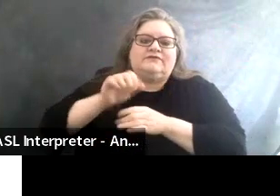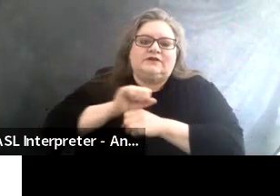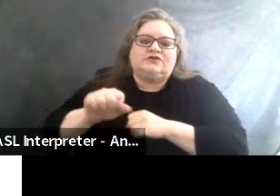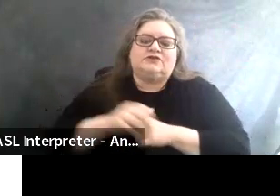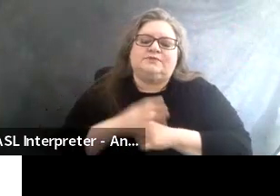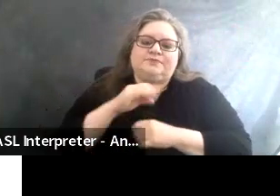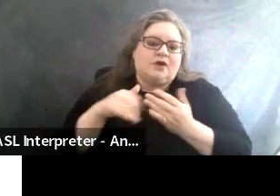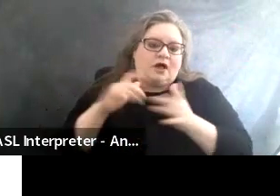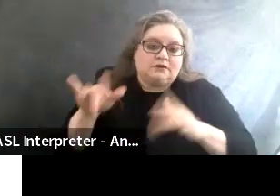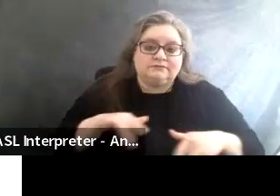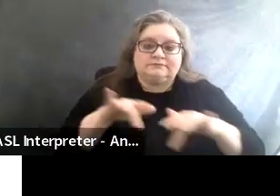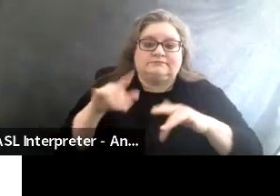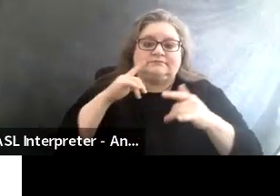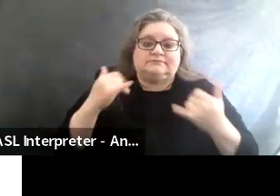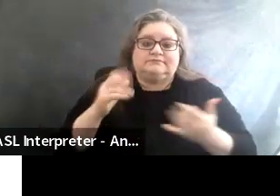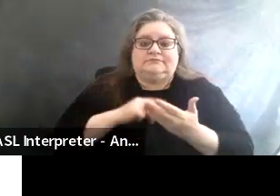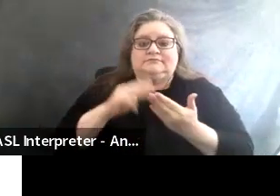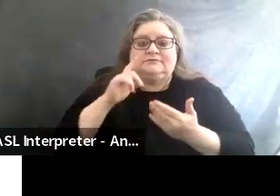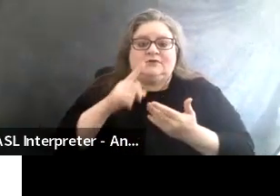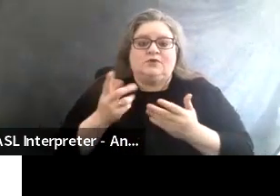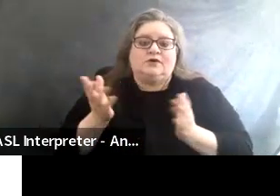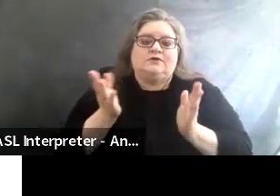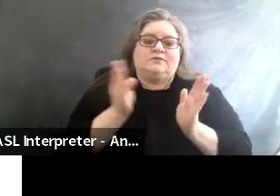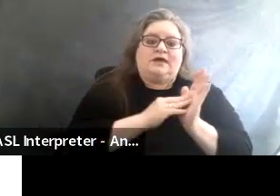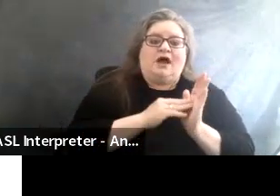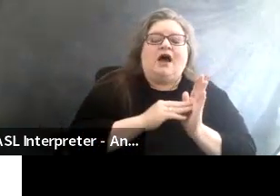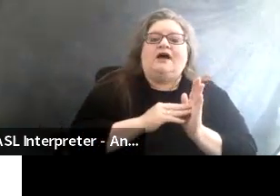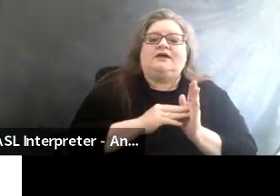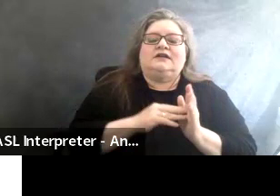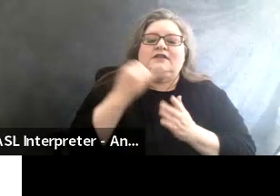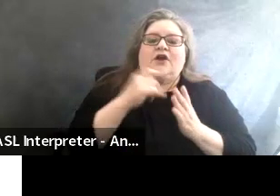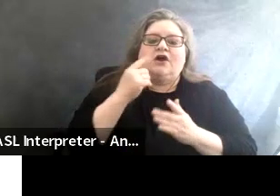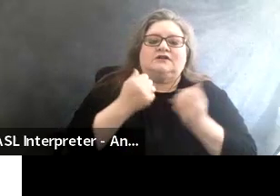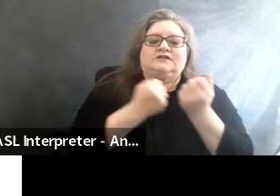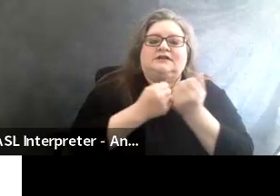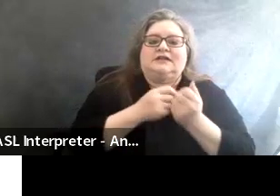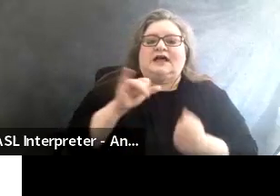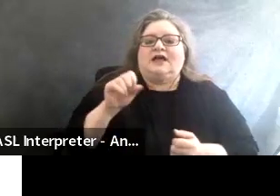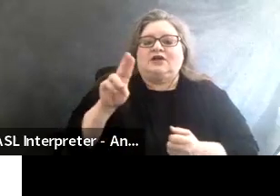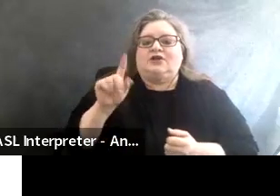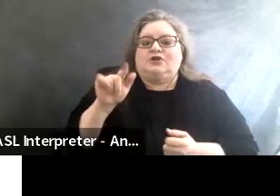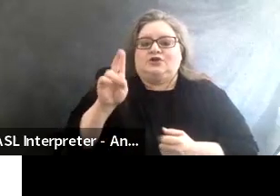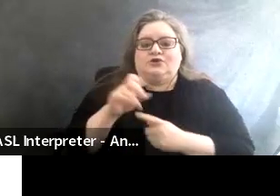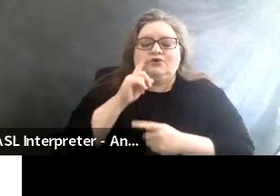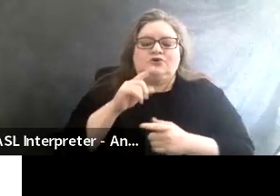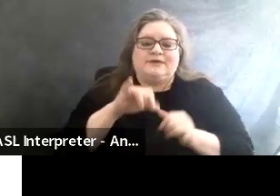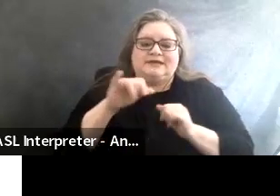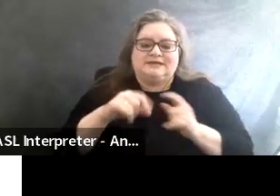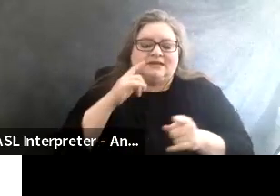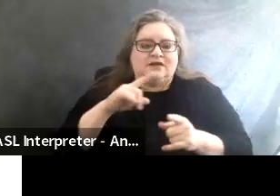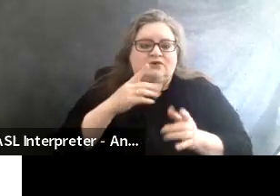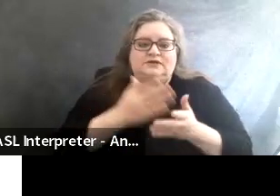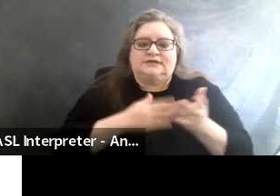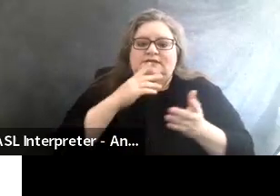of the recordings of our programming will be on the Arts Alliance YouTube, and stay tuned for some programs in those series, as well as some